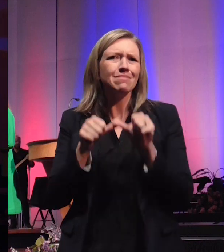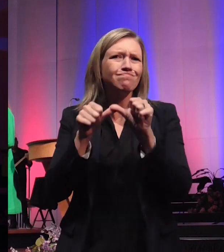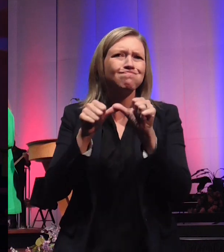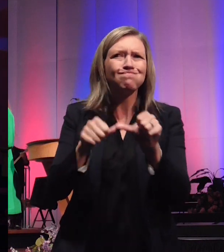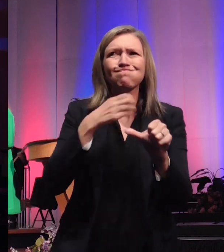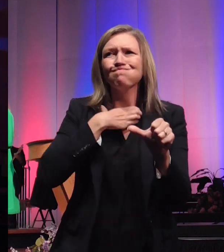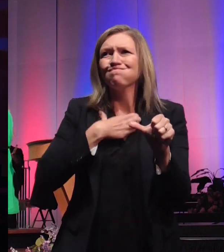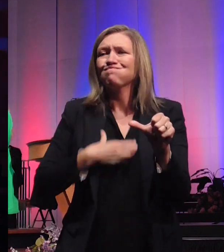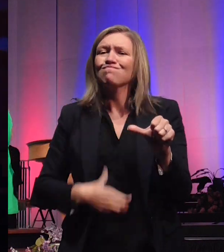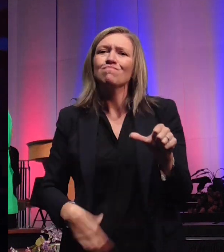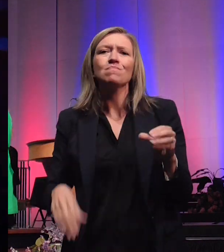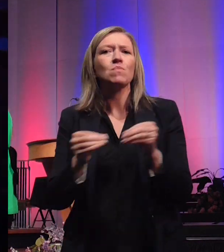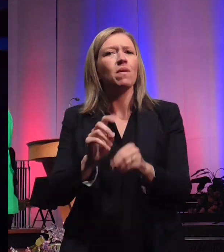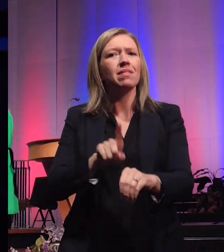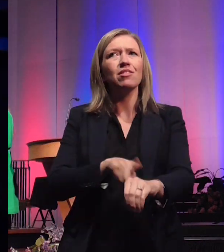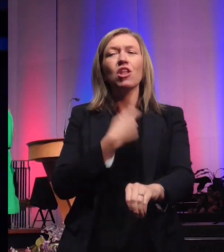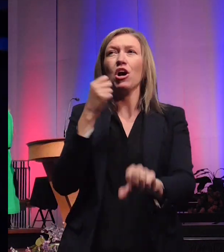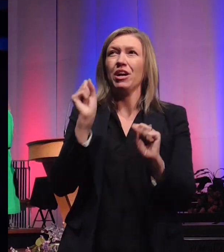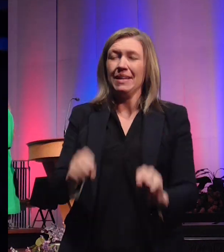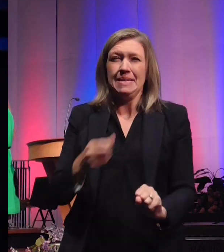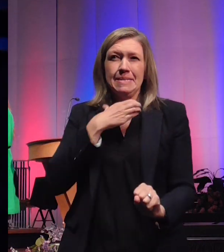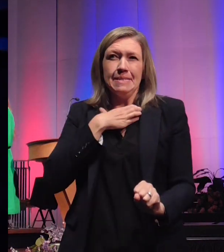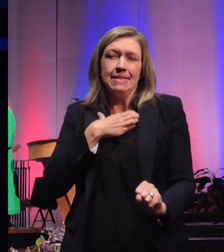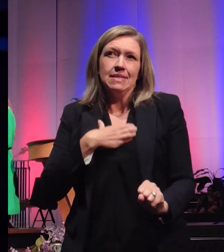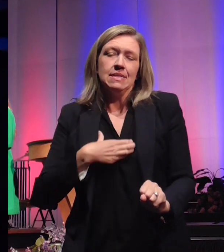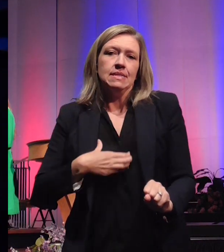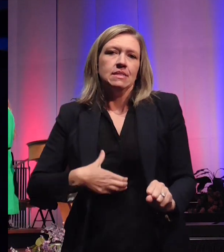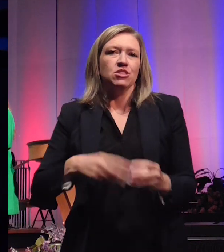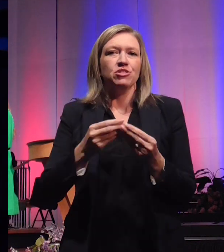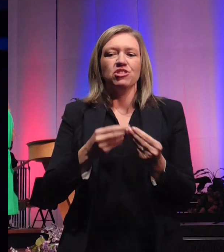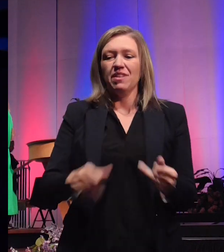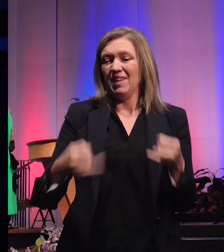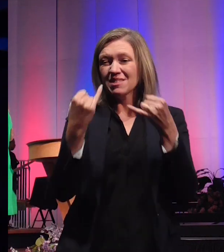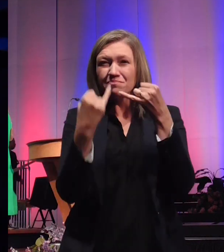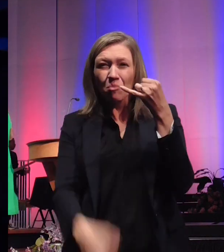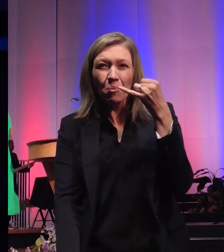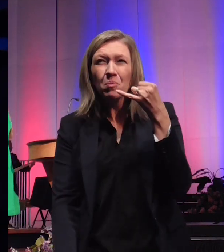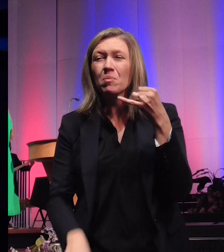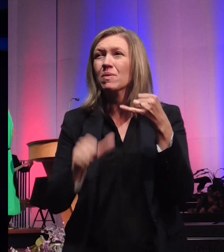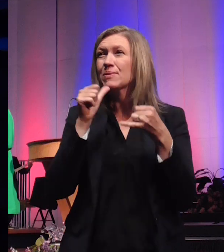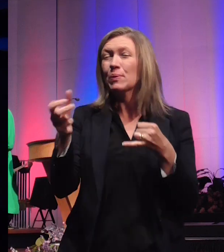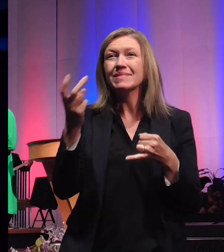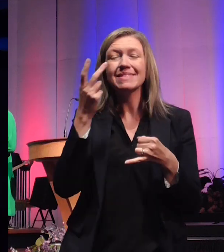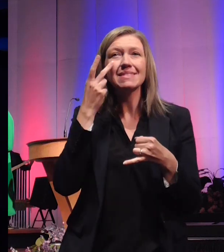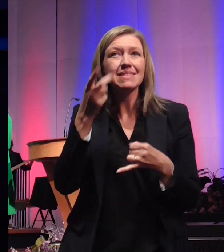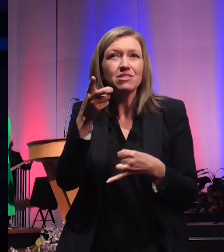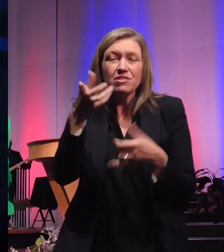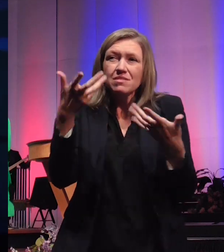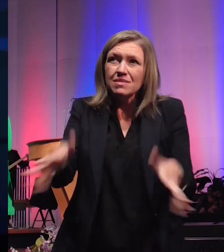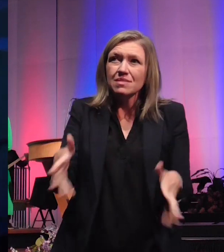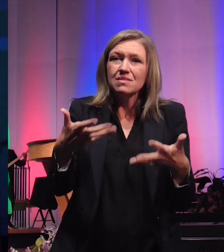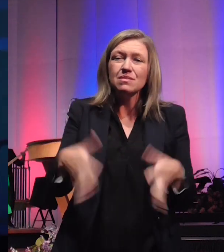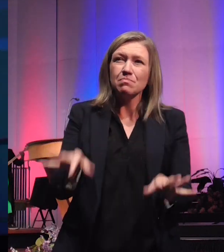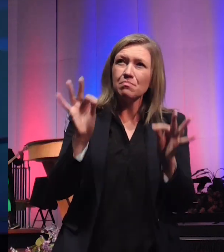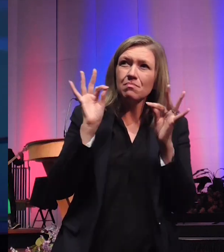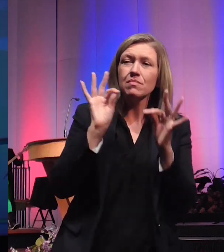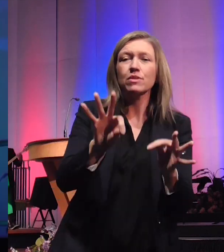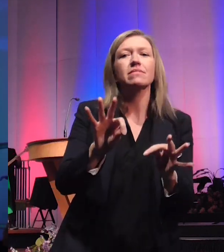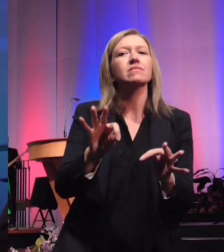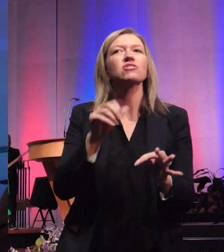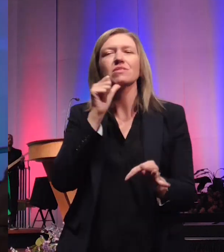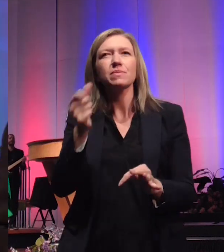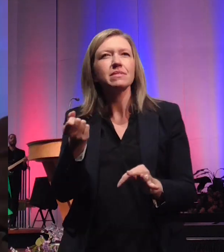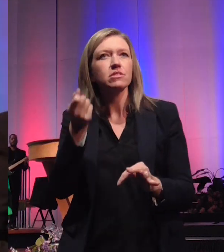of hunger? I can go a little while longer. She fades away. She don't see her perfect.